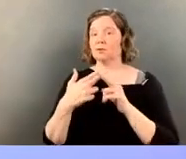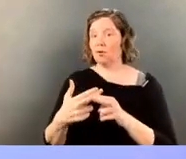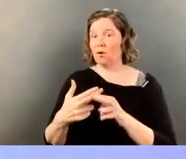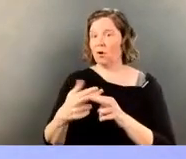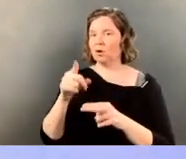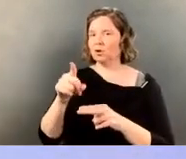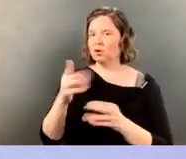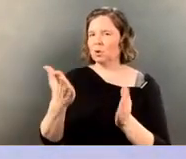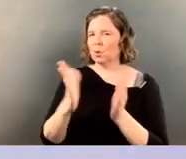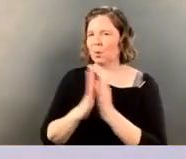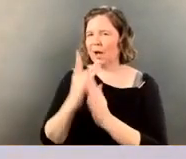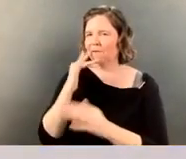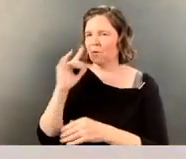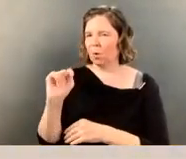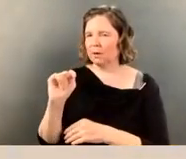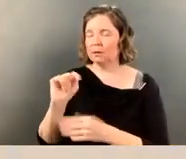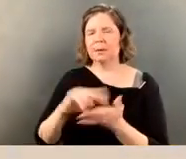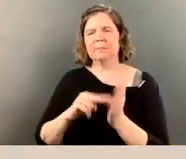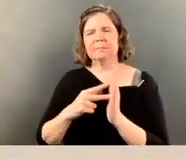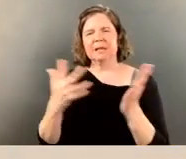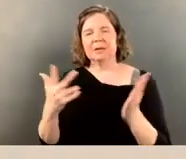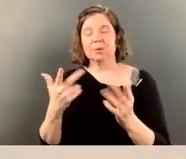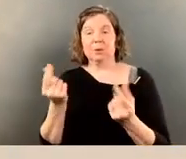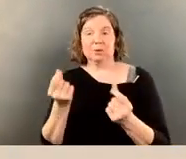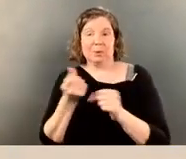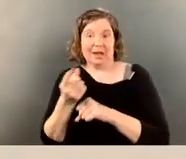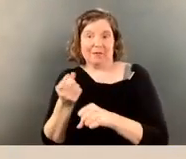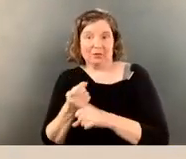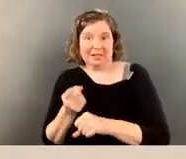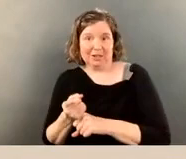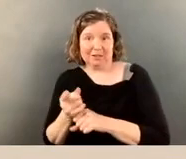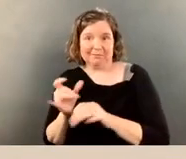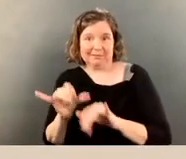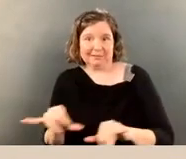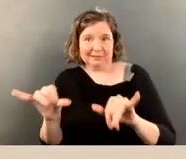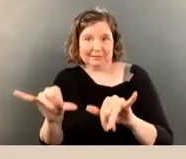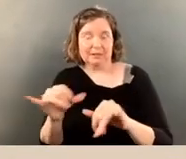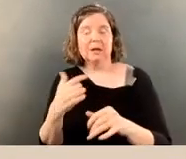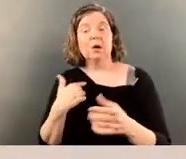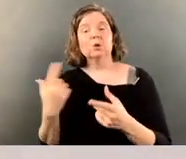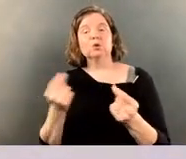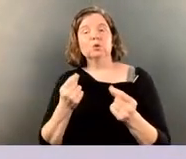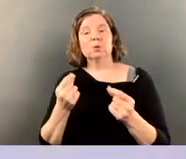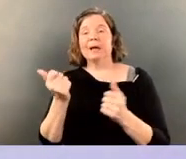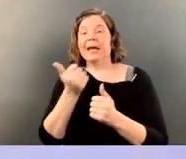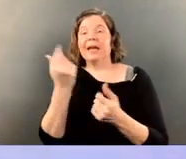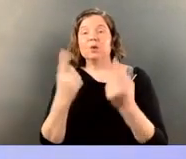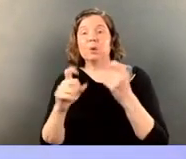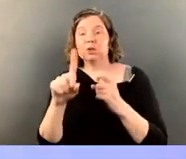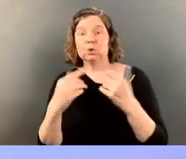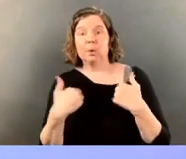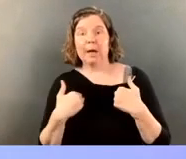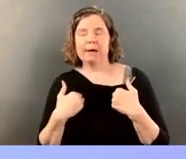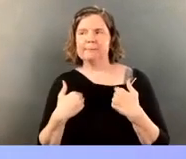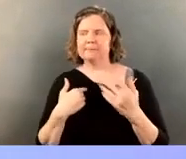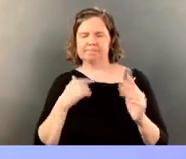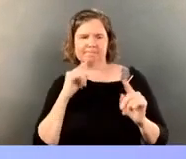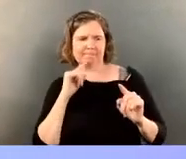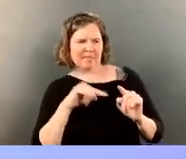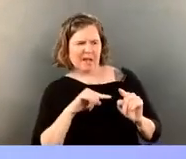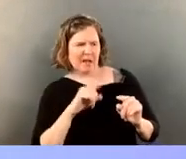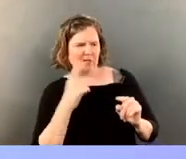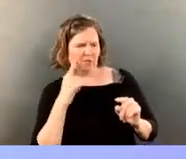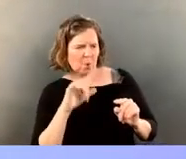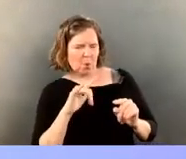called You Asked For It. So this is something that we like to do every year here at Grace, and it's a series where we dig into any question that you might have as the church, as